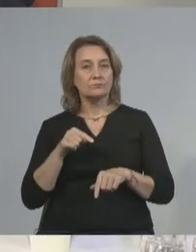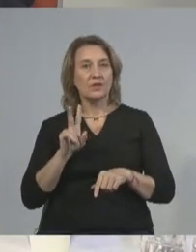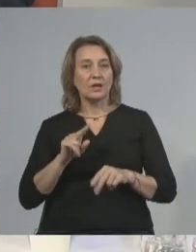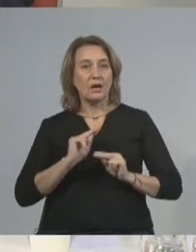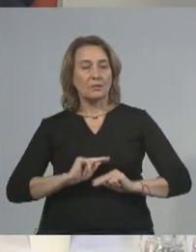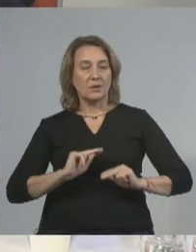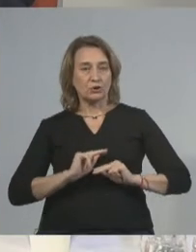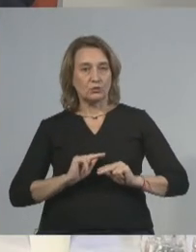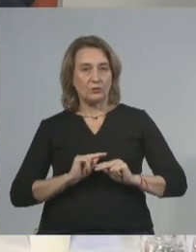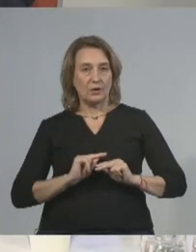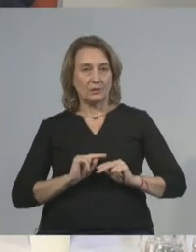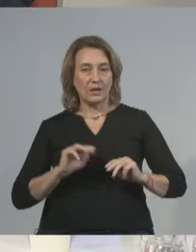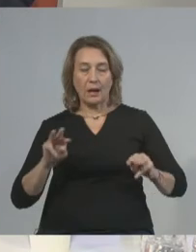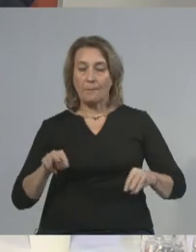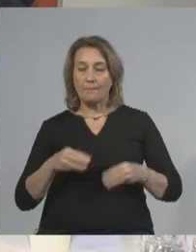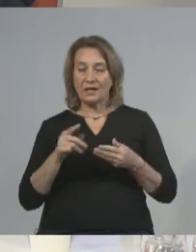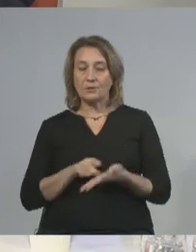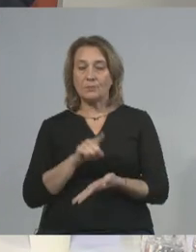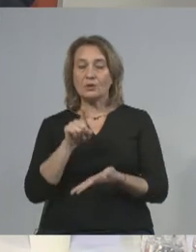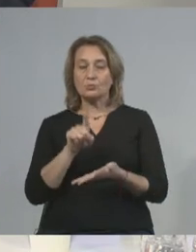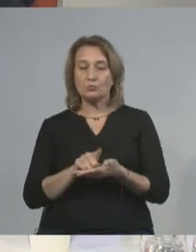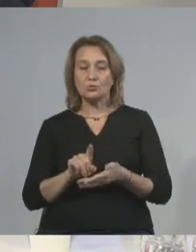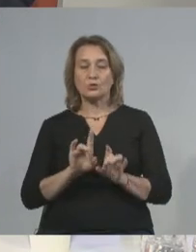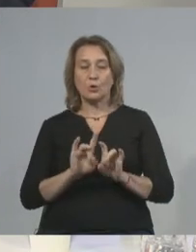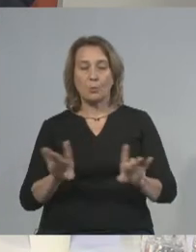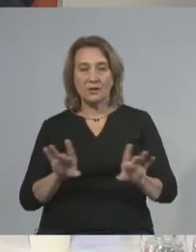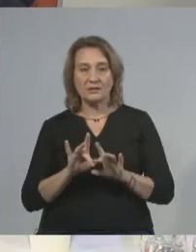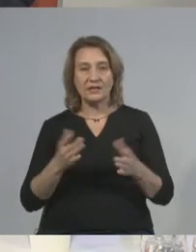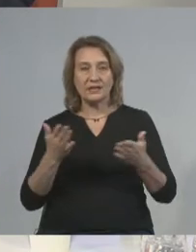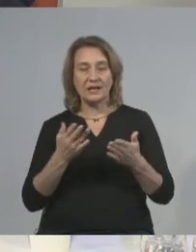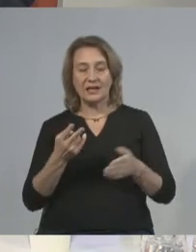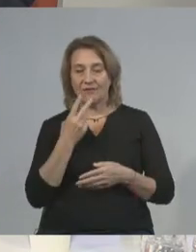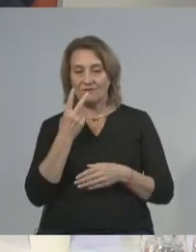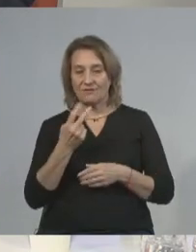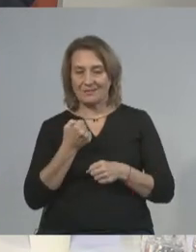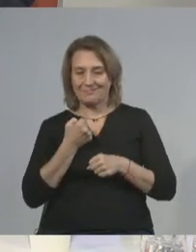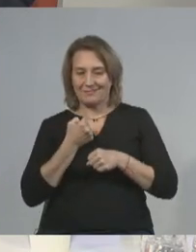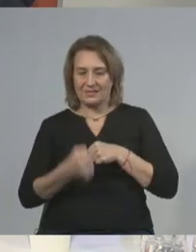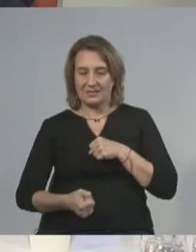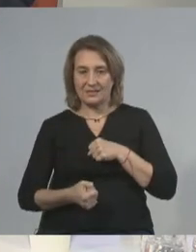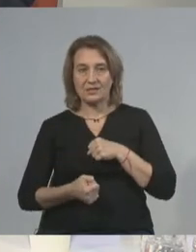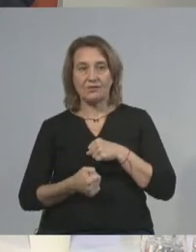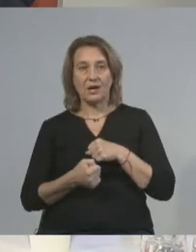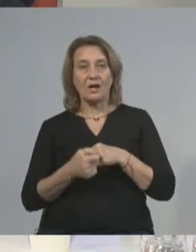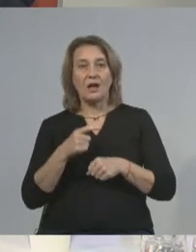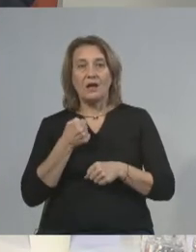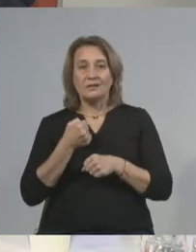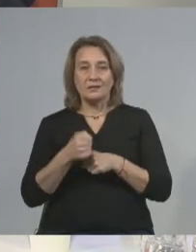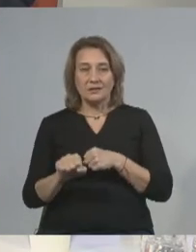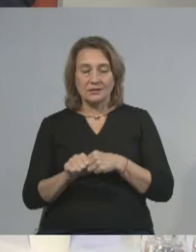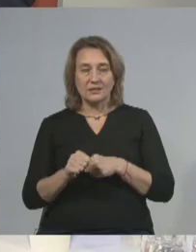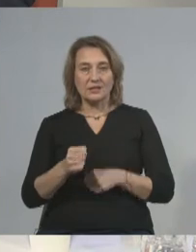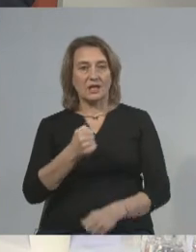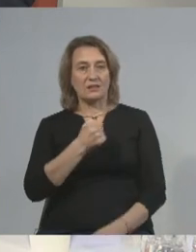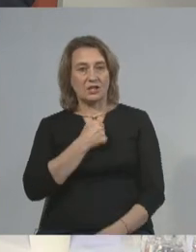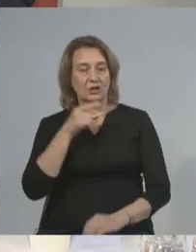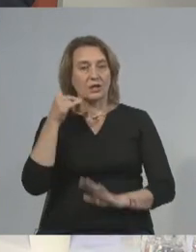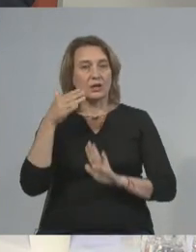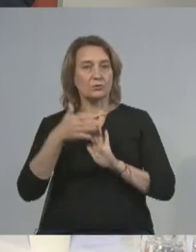of violence it is yes of course the media shall explain what kind of violence it is